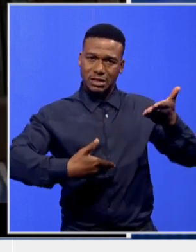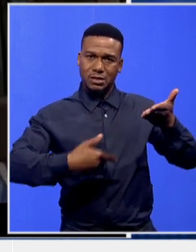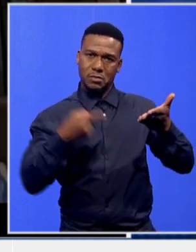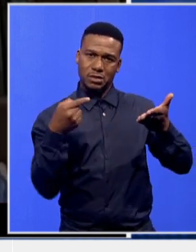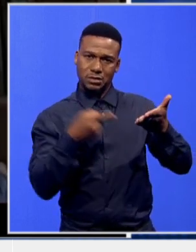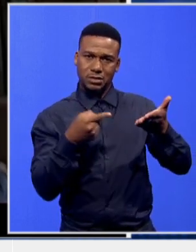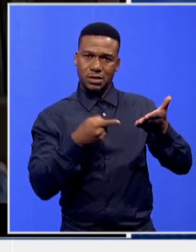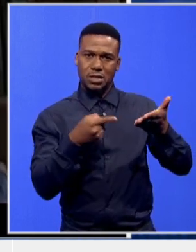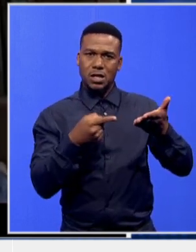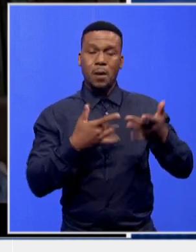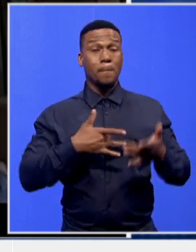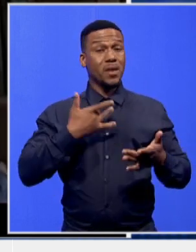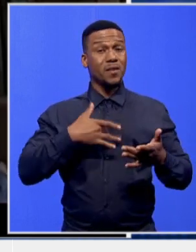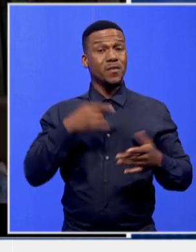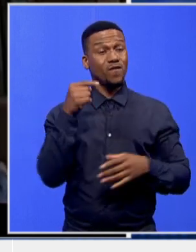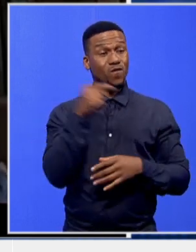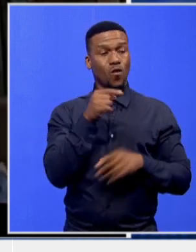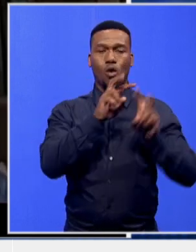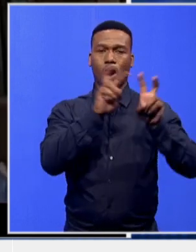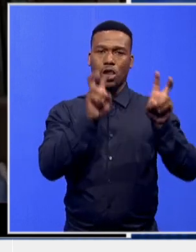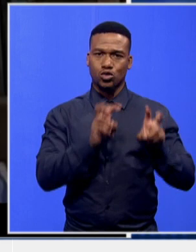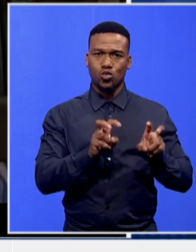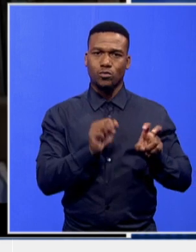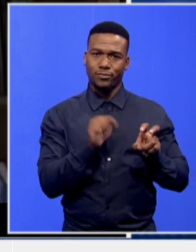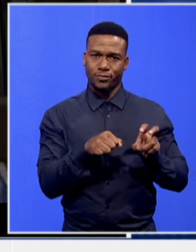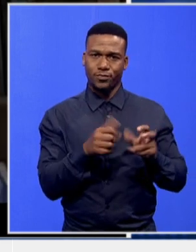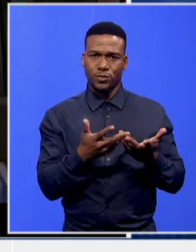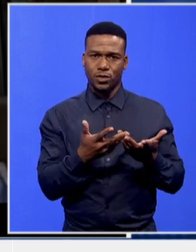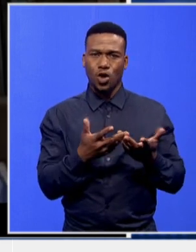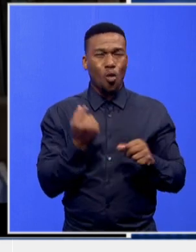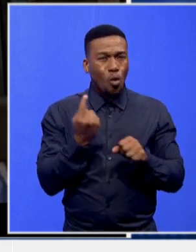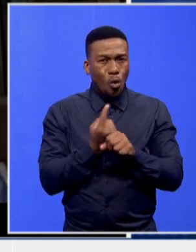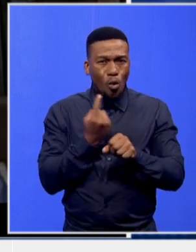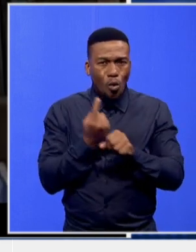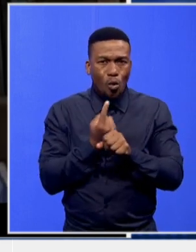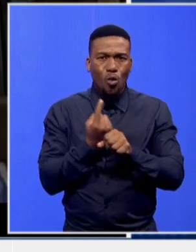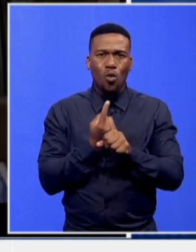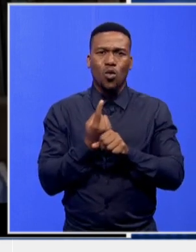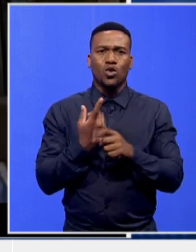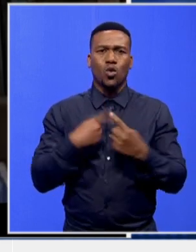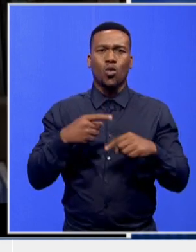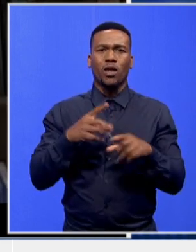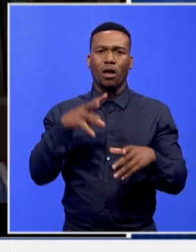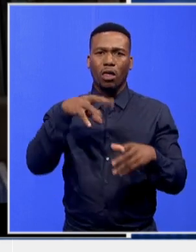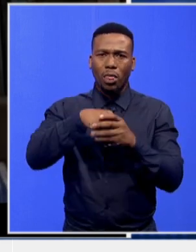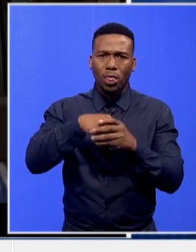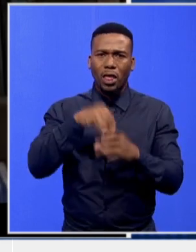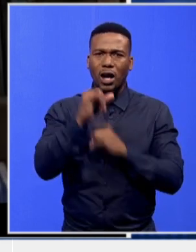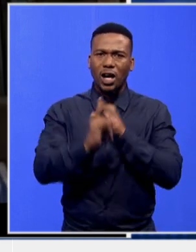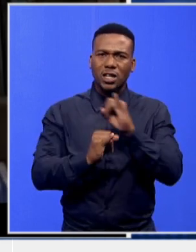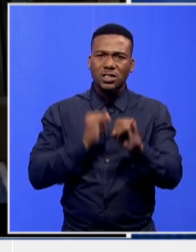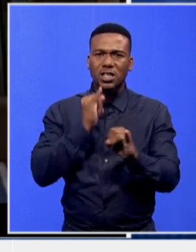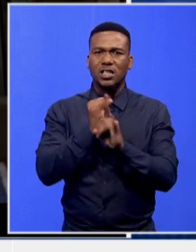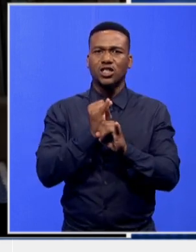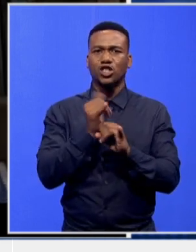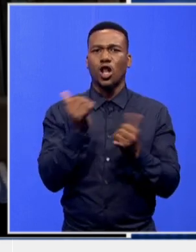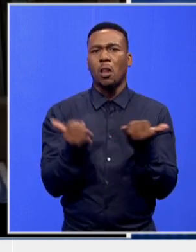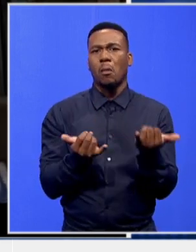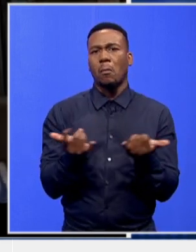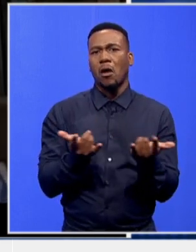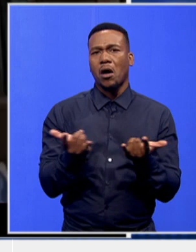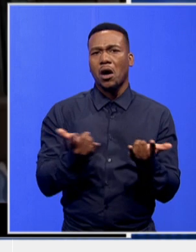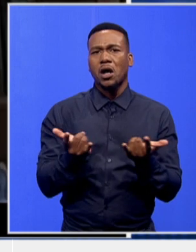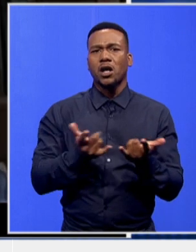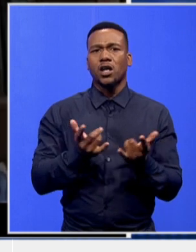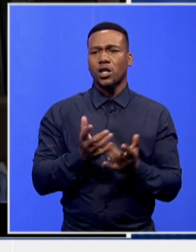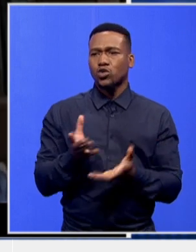to Eskom, because quite often we have to enter into international markets and even the local markets to secure